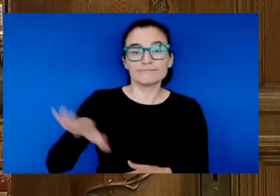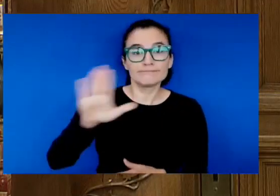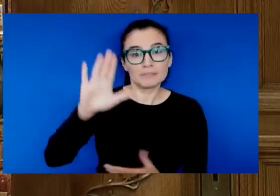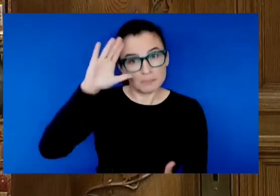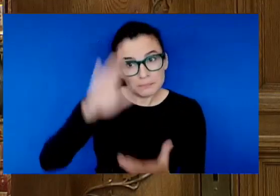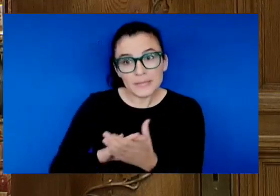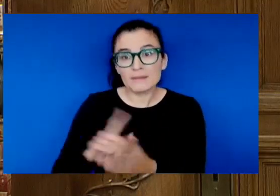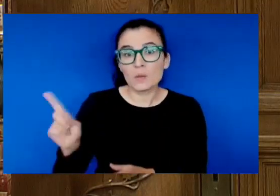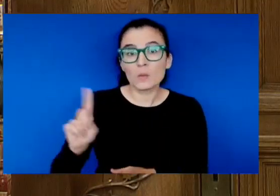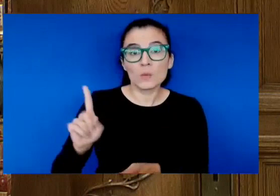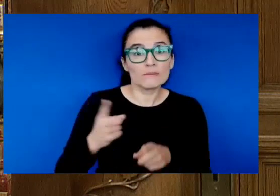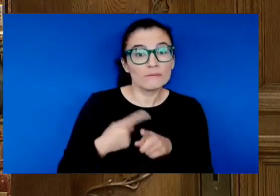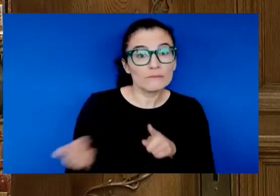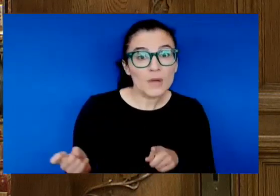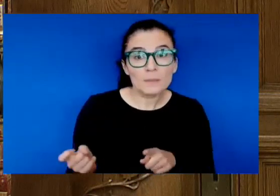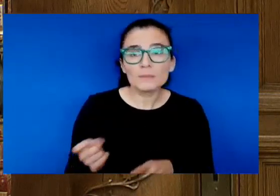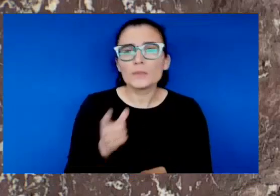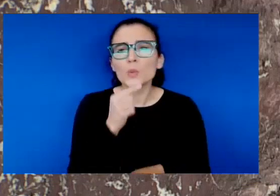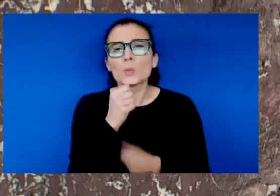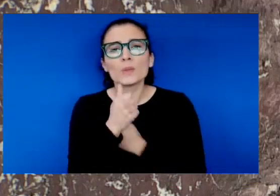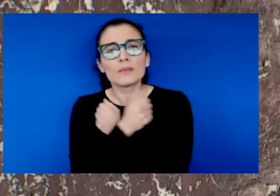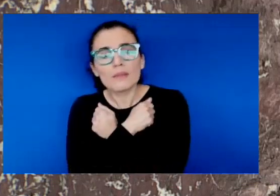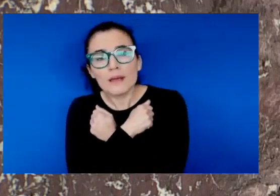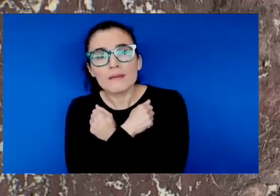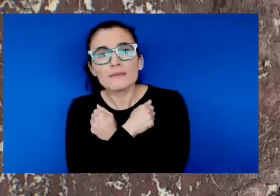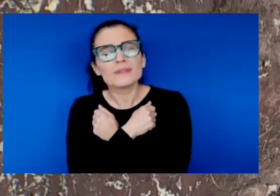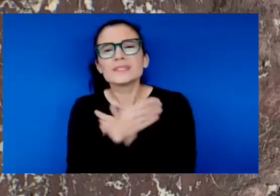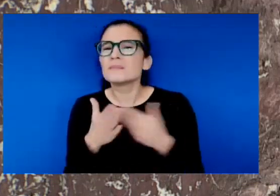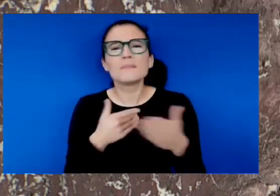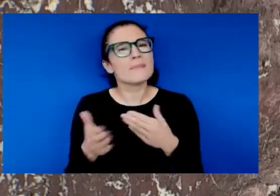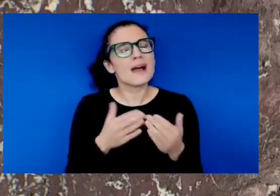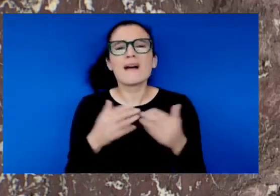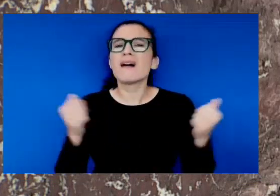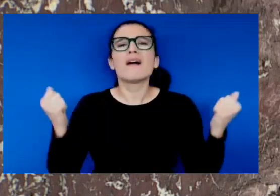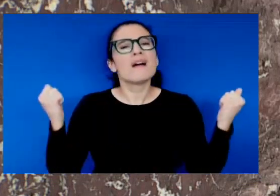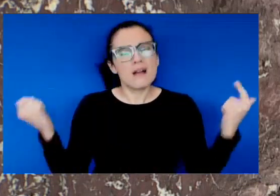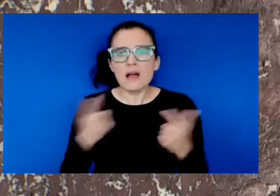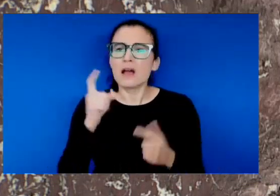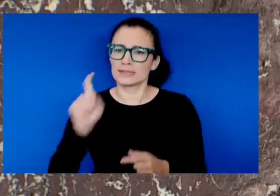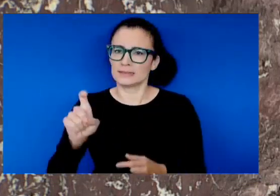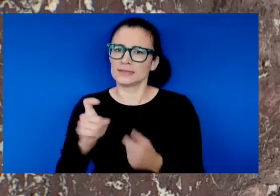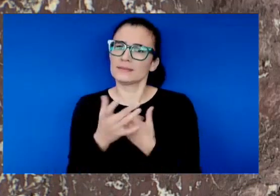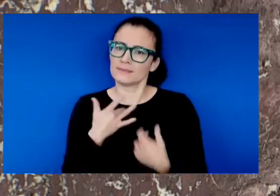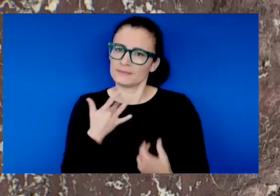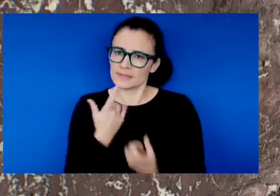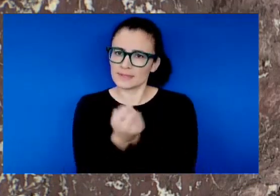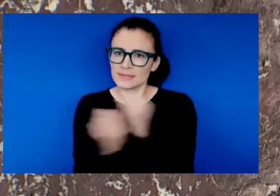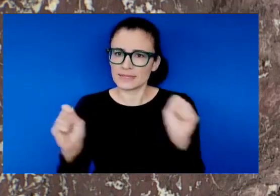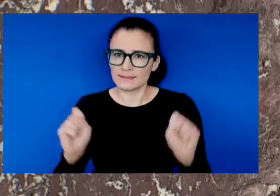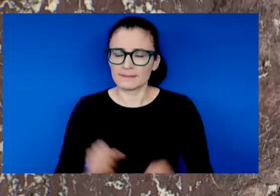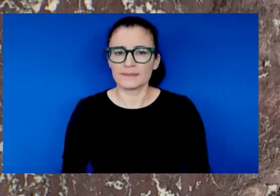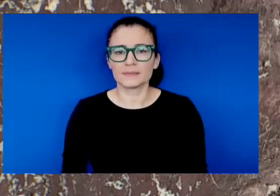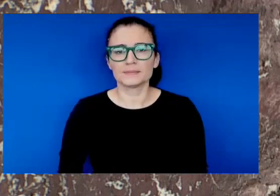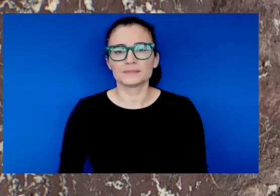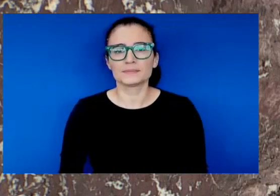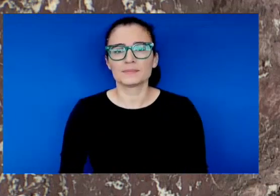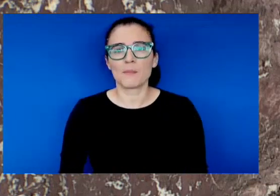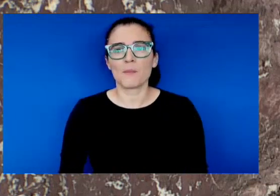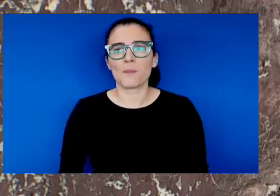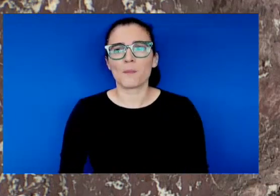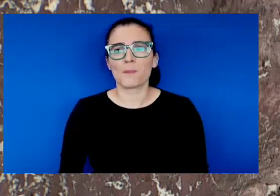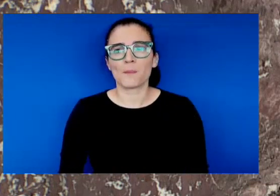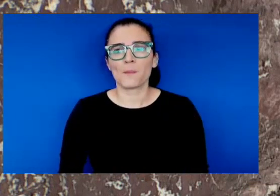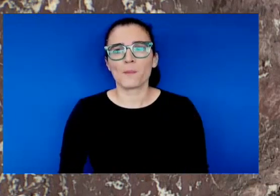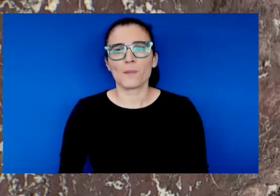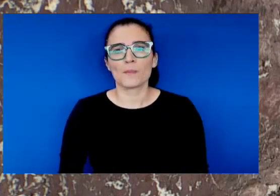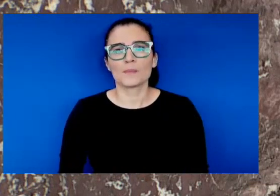Kamloops North Thompson supplemental. Thank you, Mr. Speaker. Well, the Minister talks about the Holocaust education changes, and those are started years